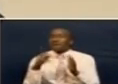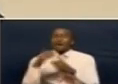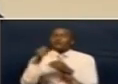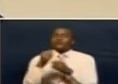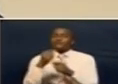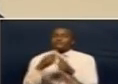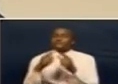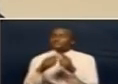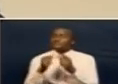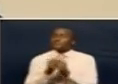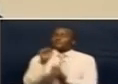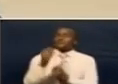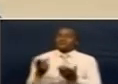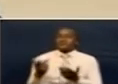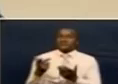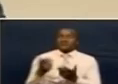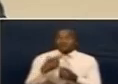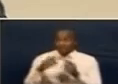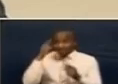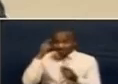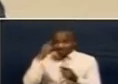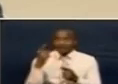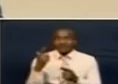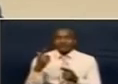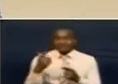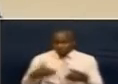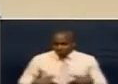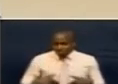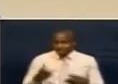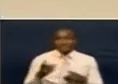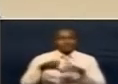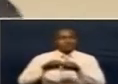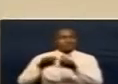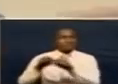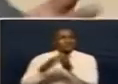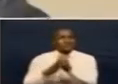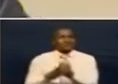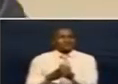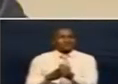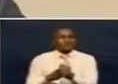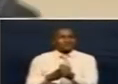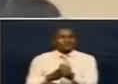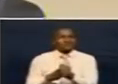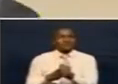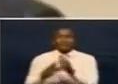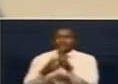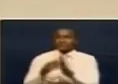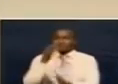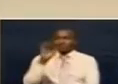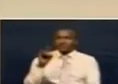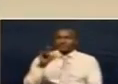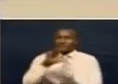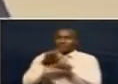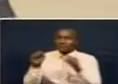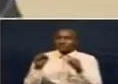world all over, the movement is that the younger generation is now taking over the leadership. Take the example of France. The president of